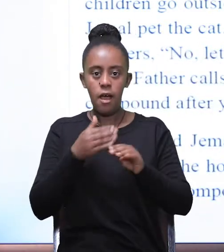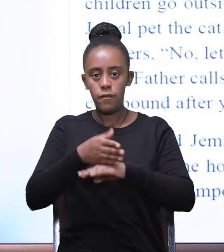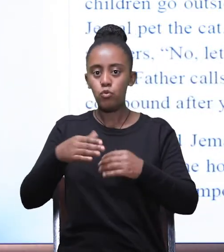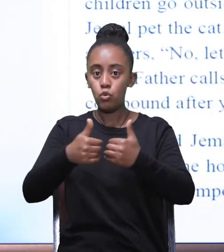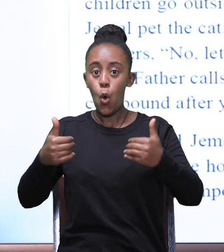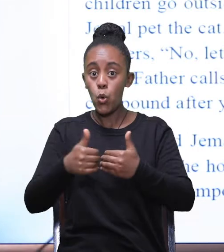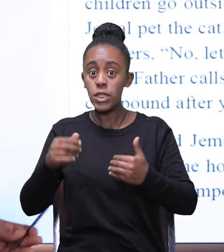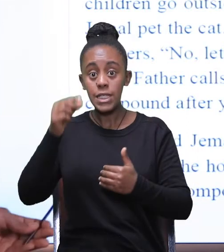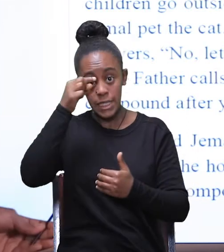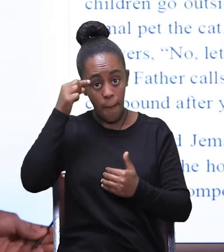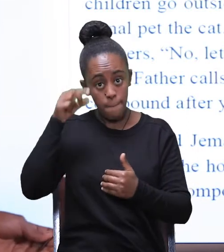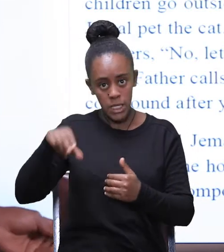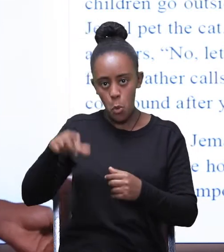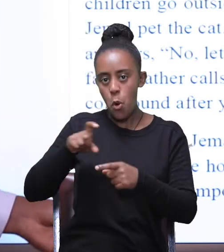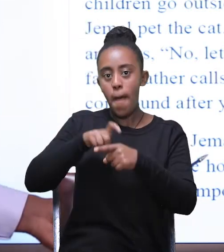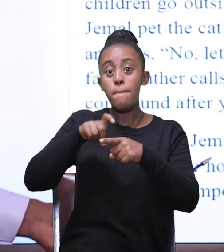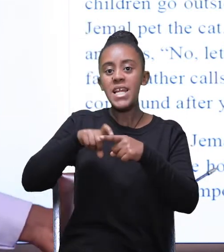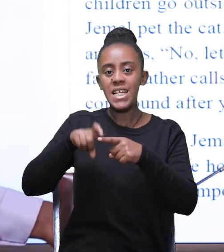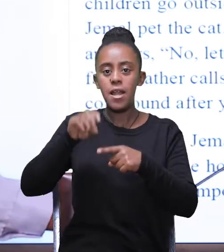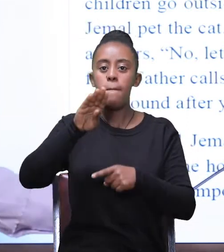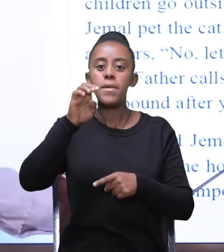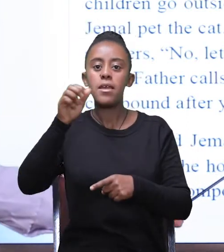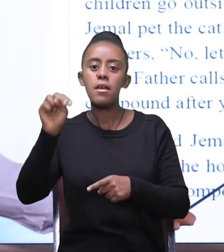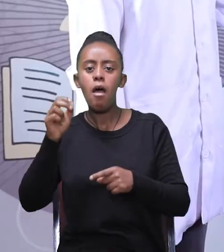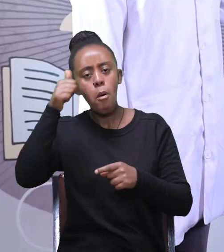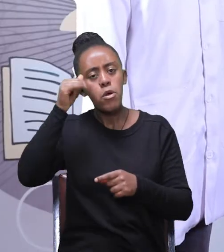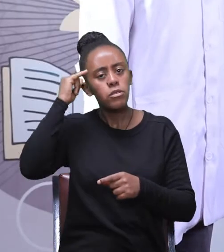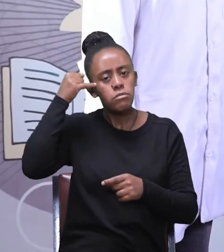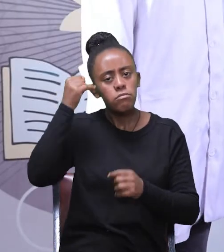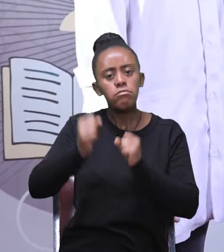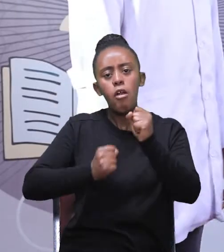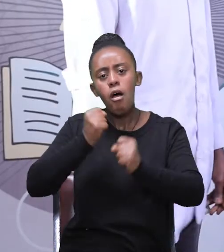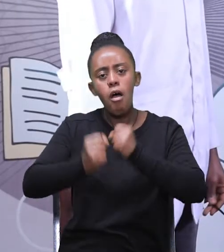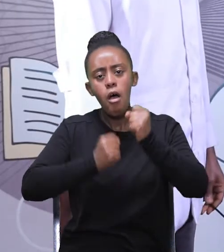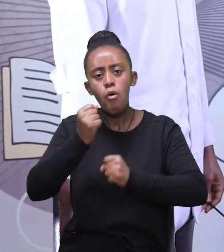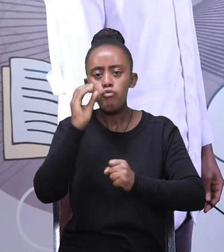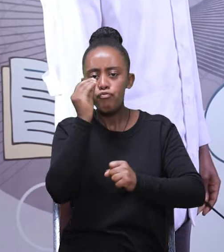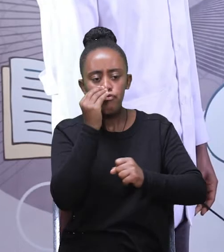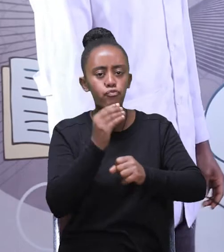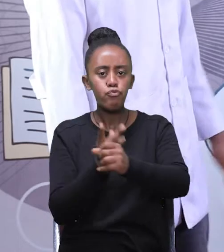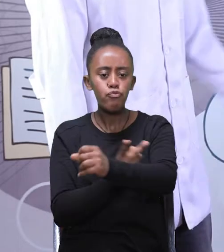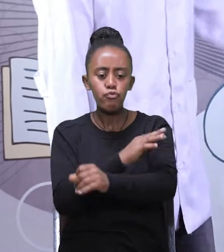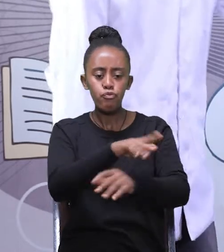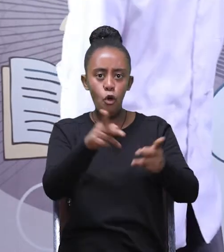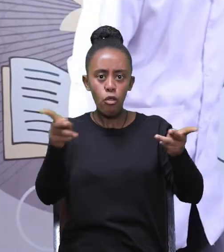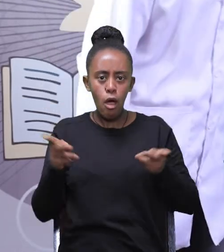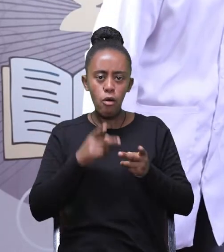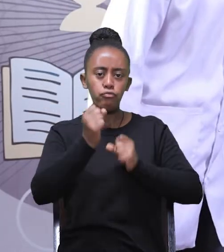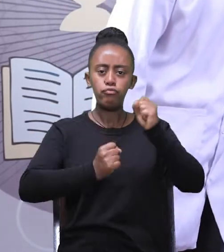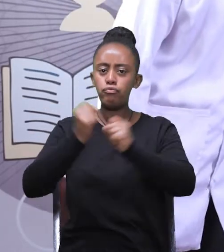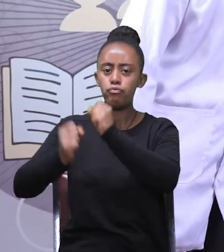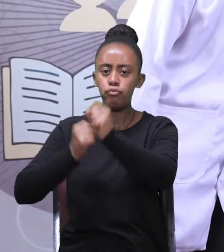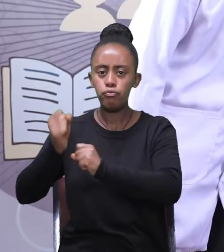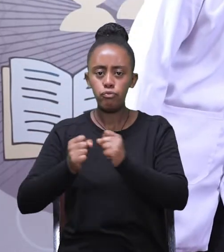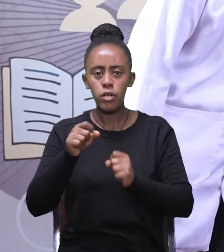beans. Ahmed and Jamal ran to the garden. Ran to the garden. They